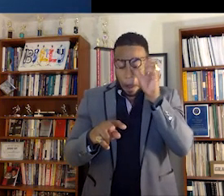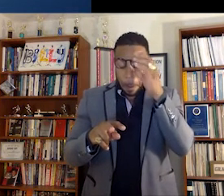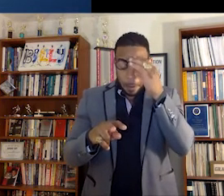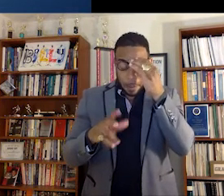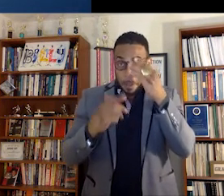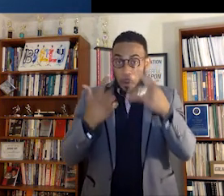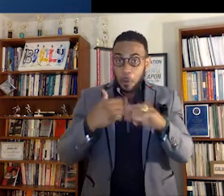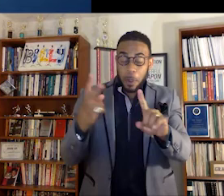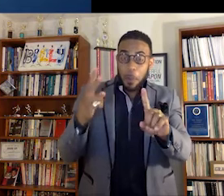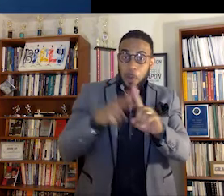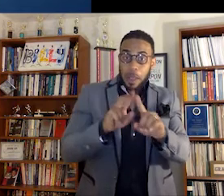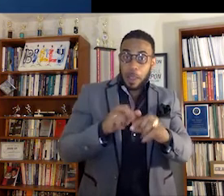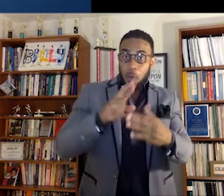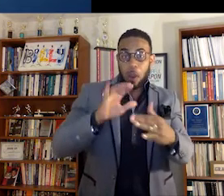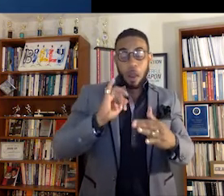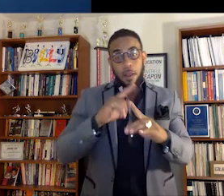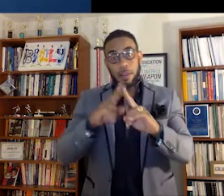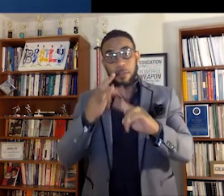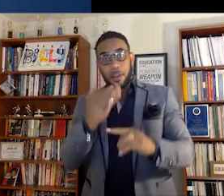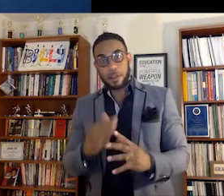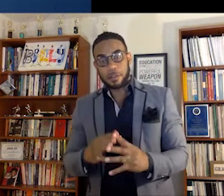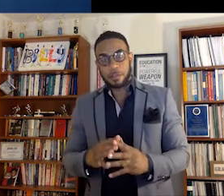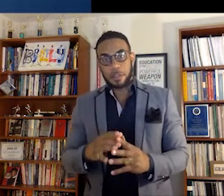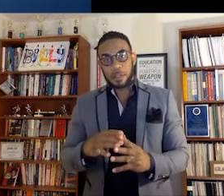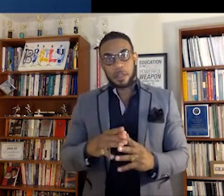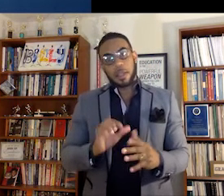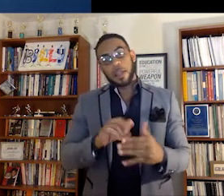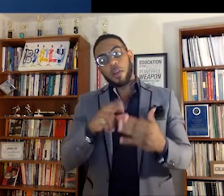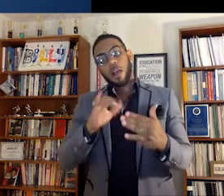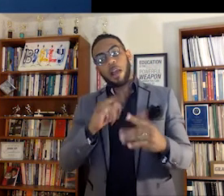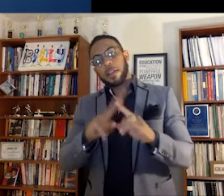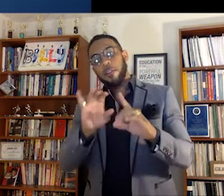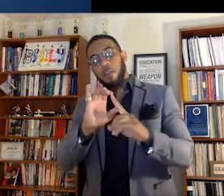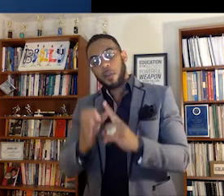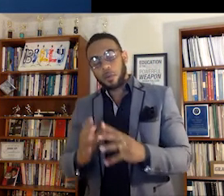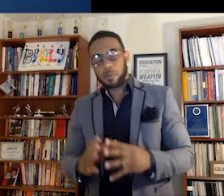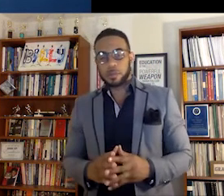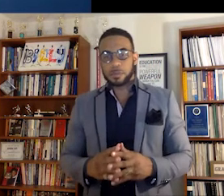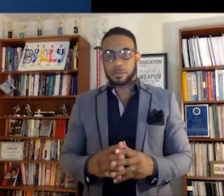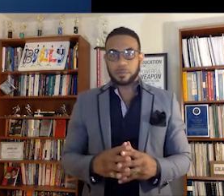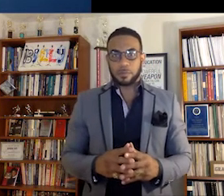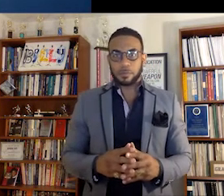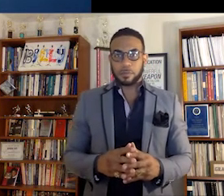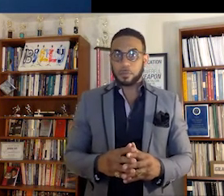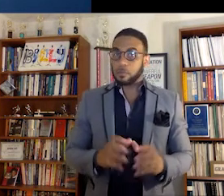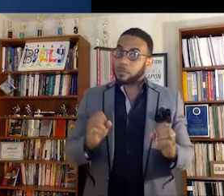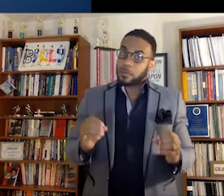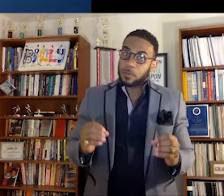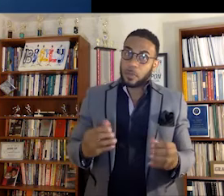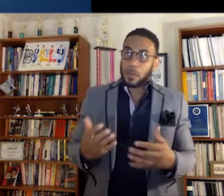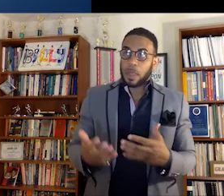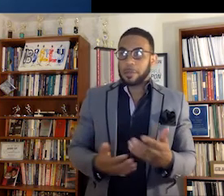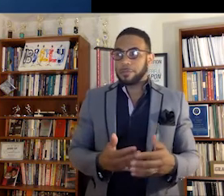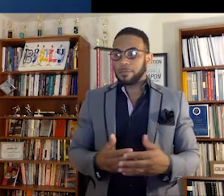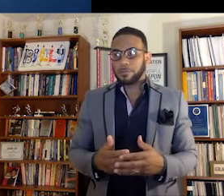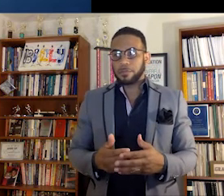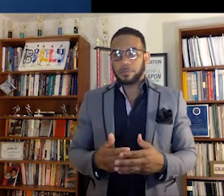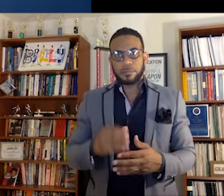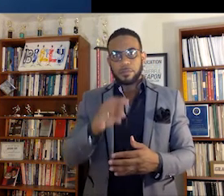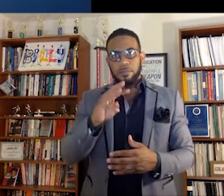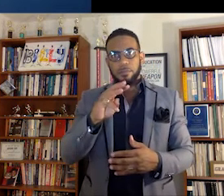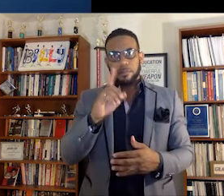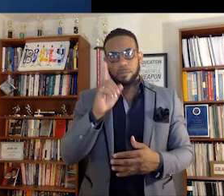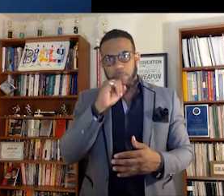bring as a result of our different colors and result of our different cultures. So the myth